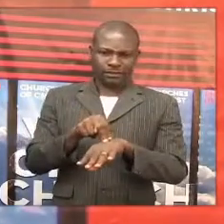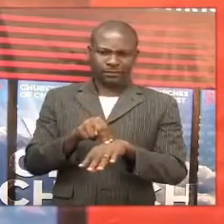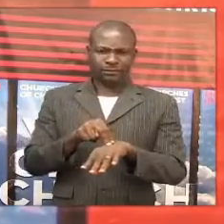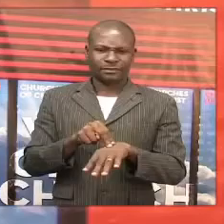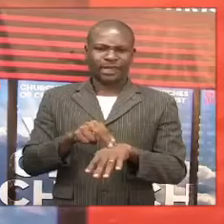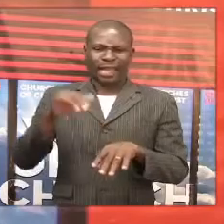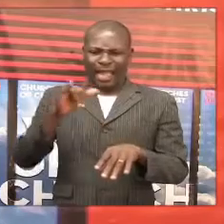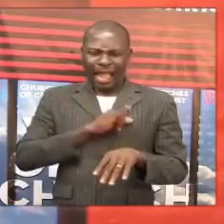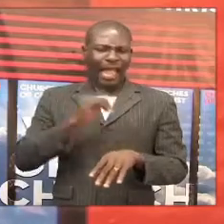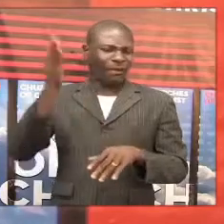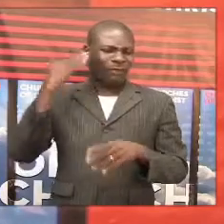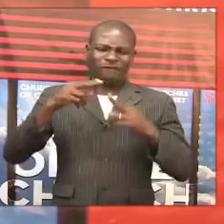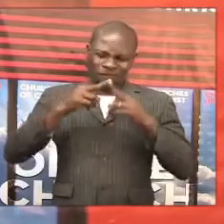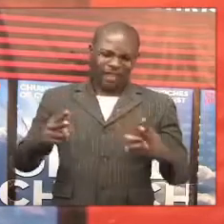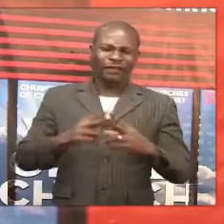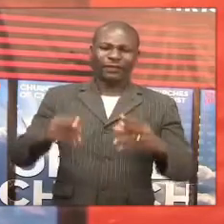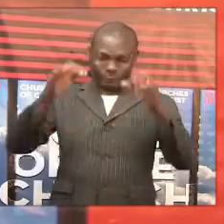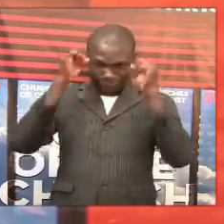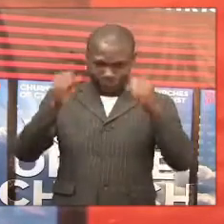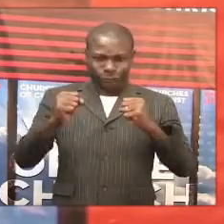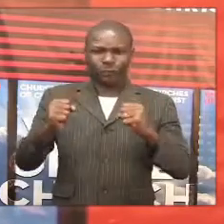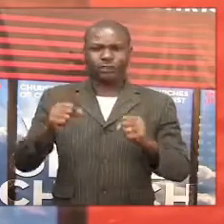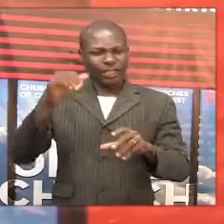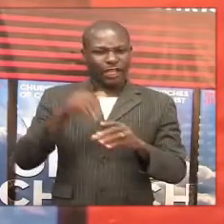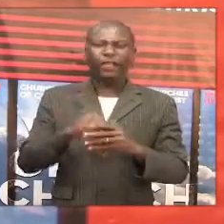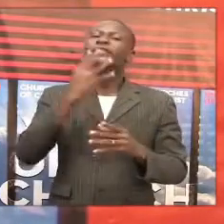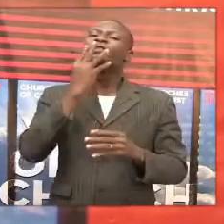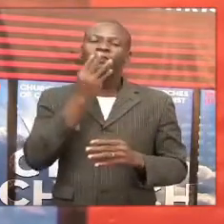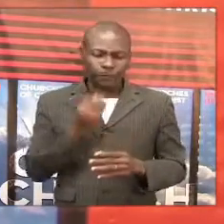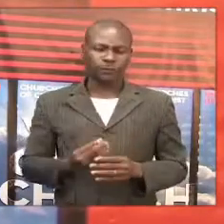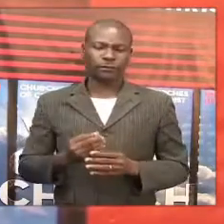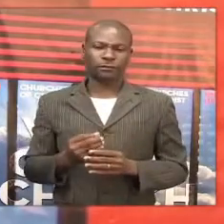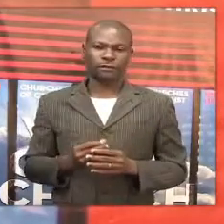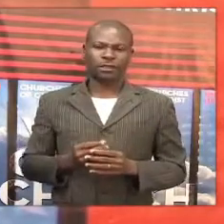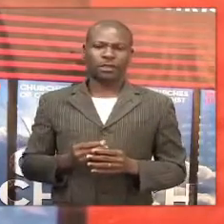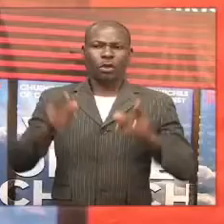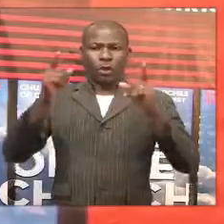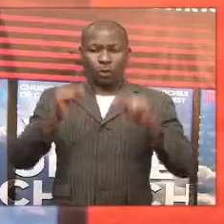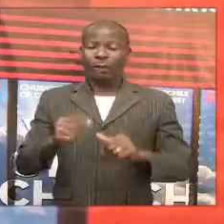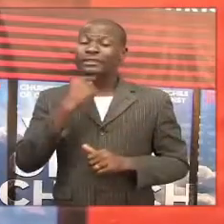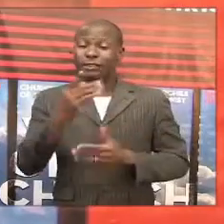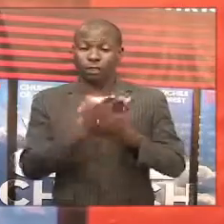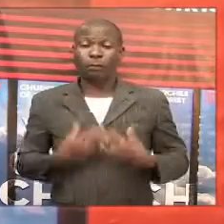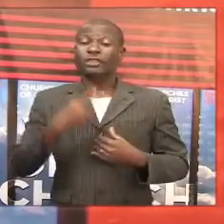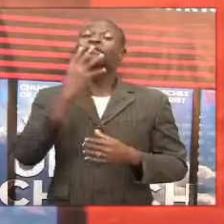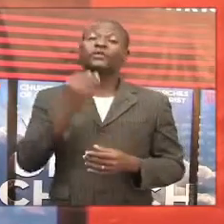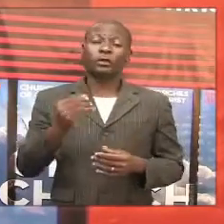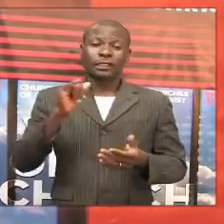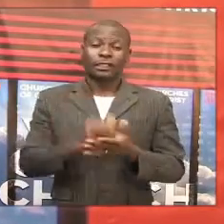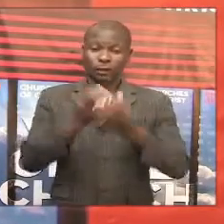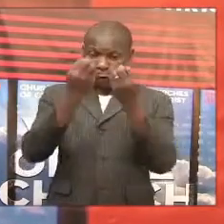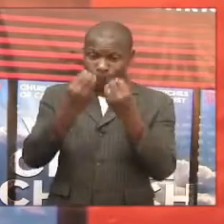zealous for the traditions of my fathers. Paul said, "See, a case will be a Jew, Nipa would di most embrace